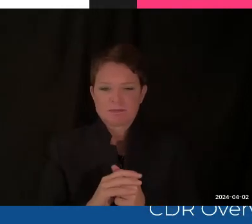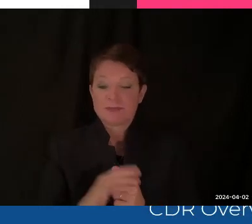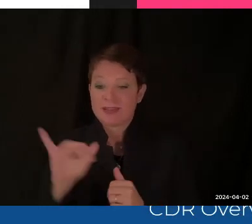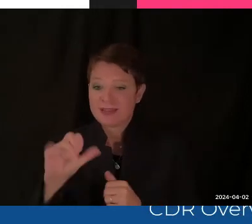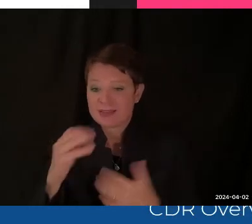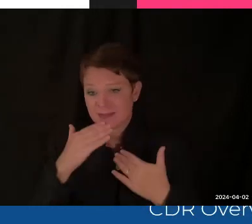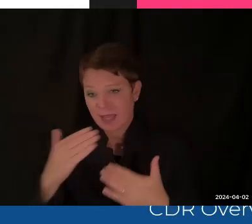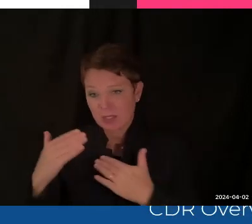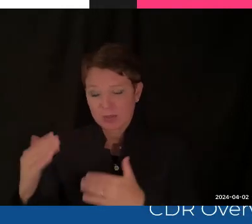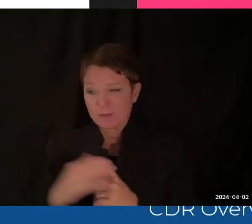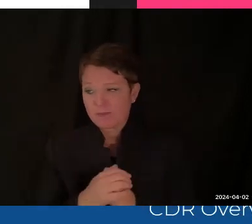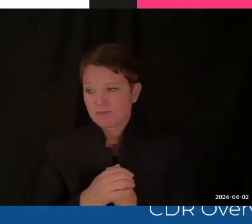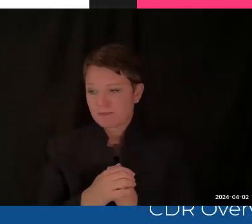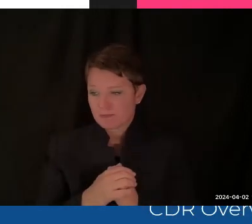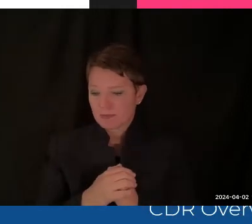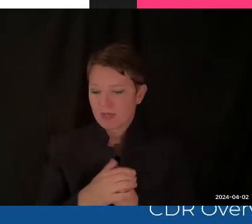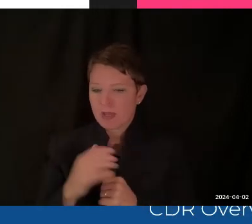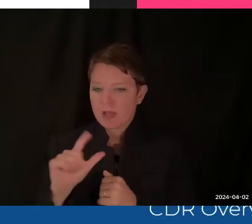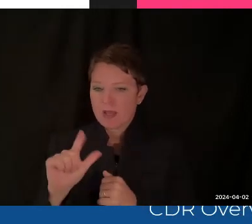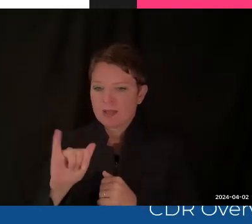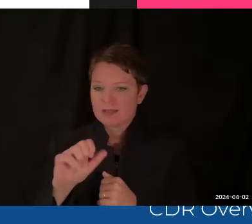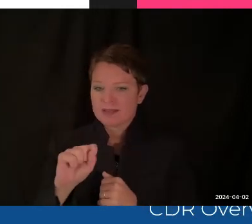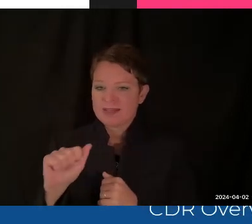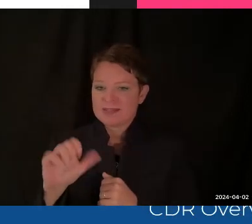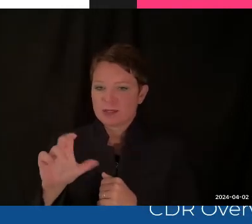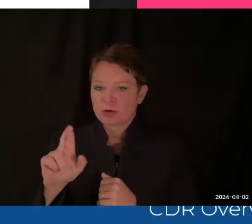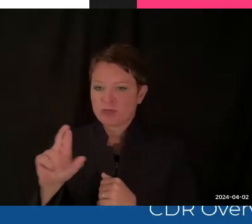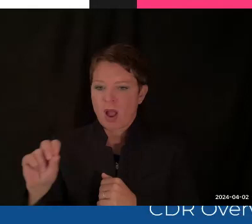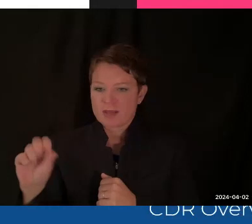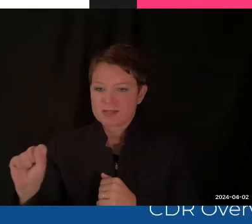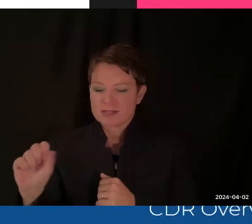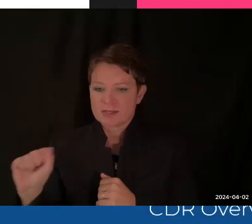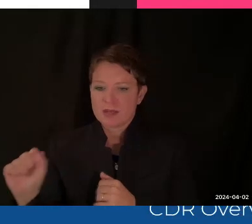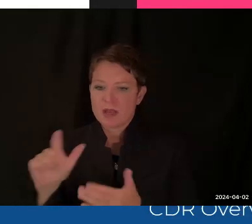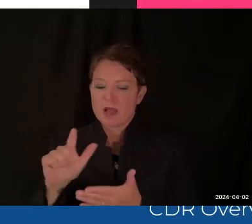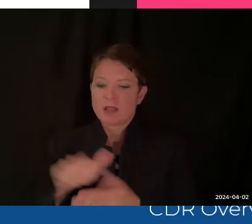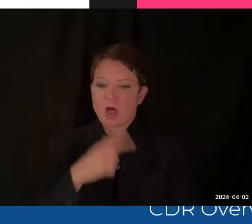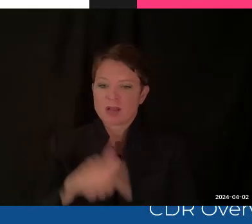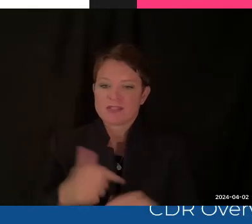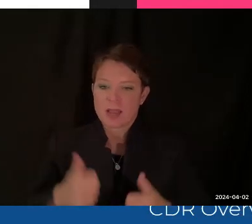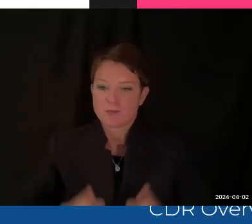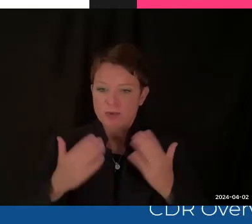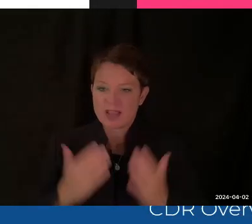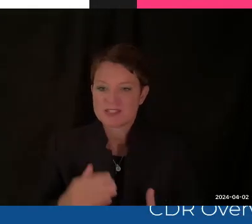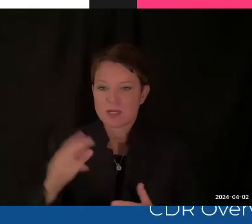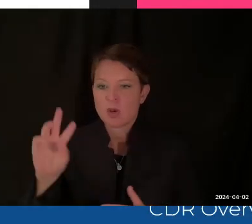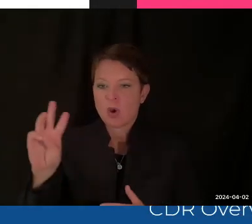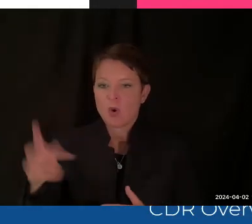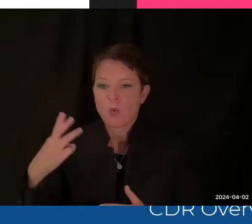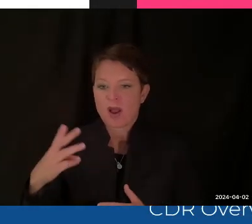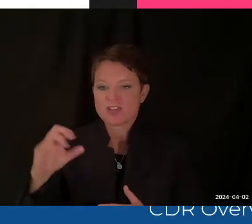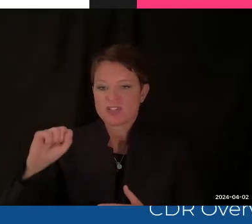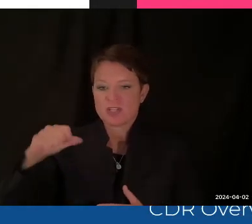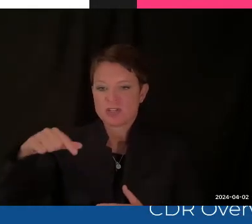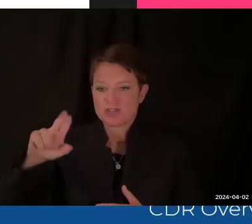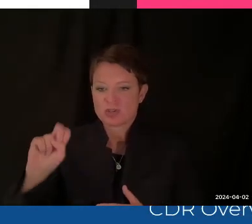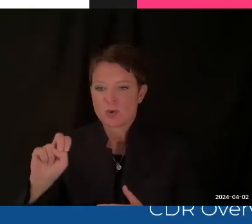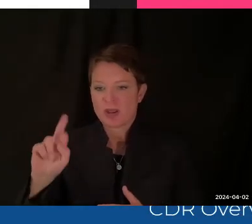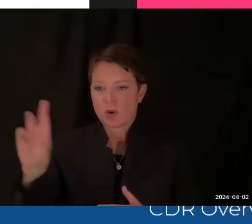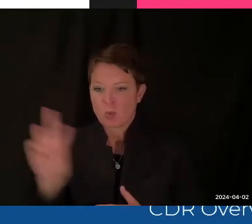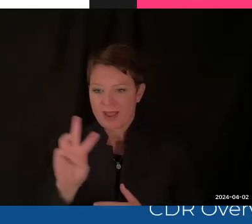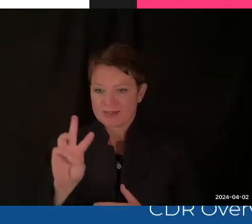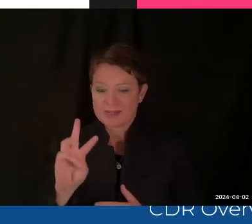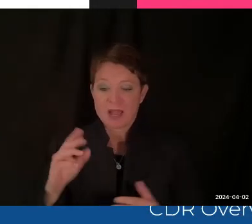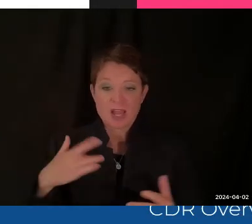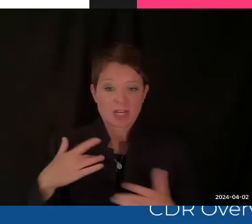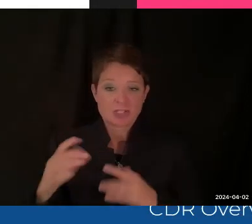Yes, thank you. My name is Lisa Cross, and I'm a longtime resident in Washington Square West, and I'm concerned that there's